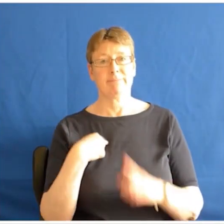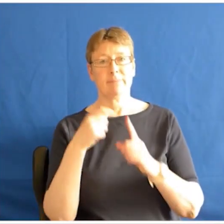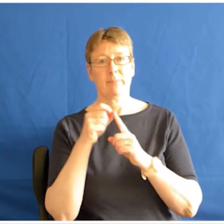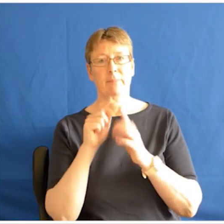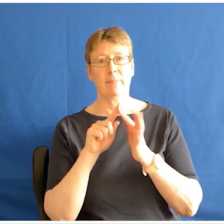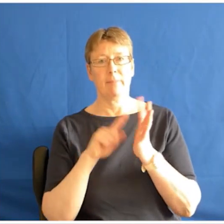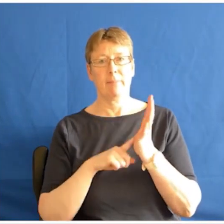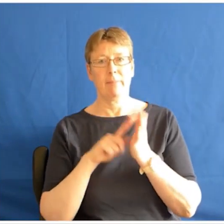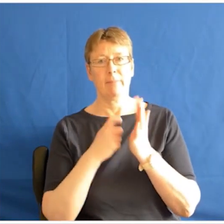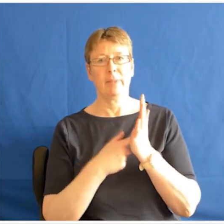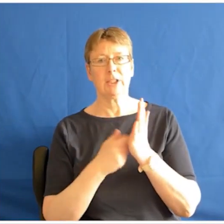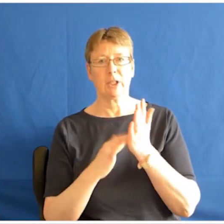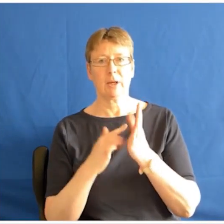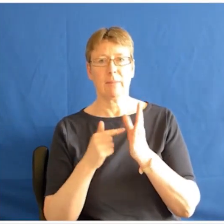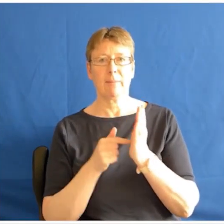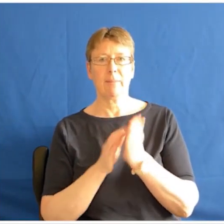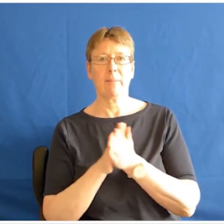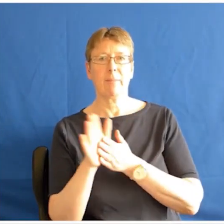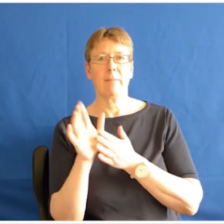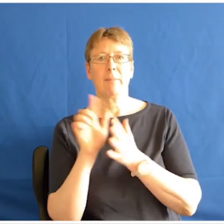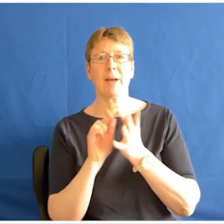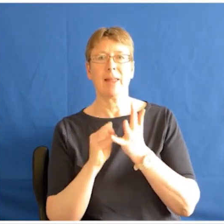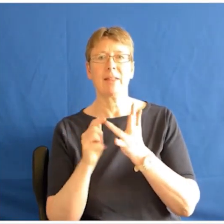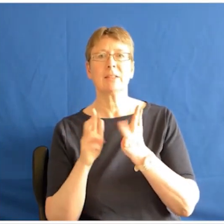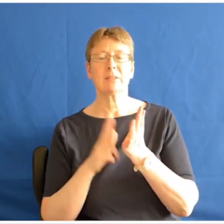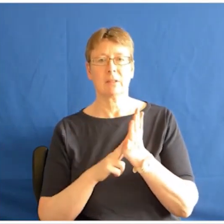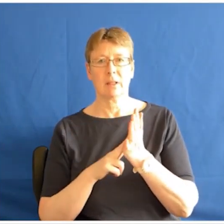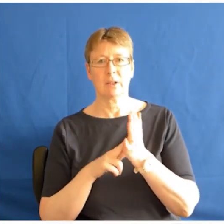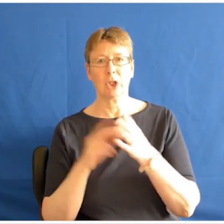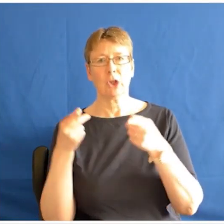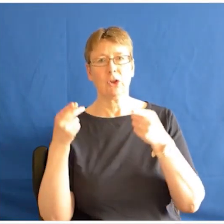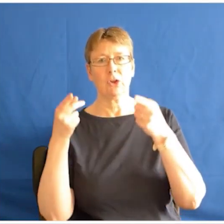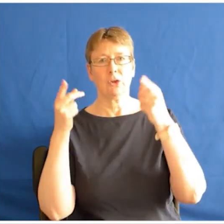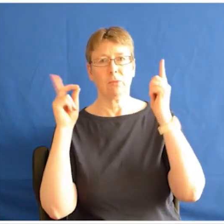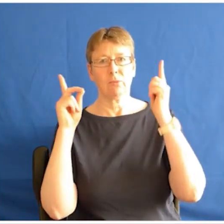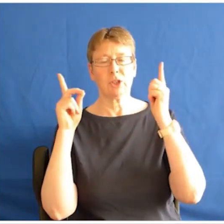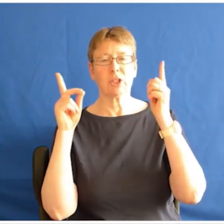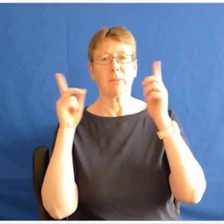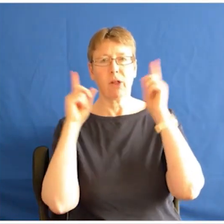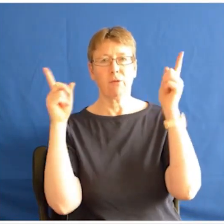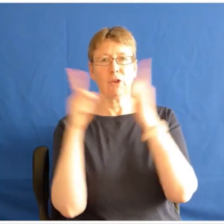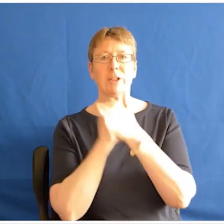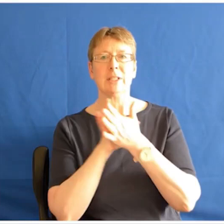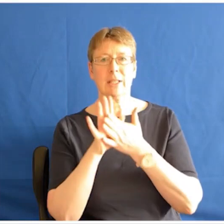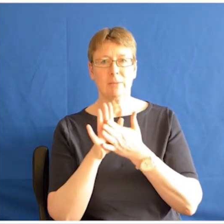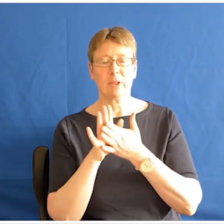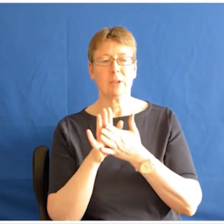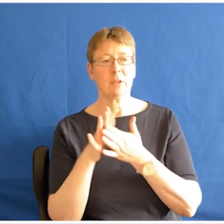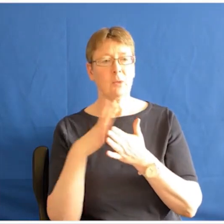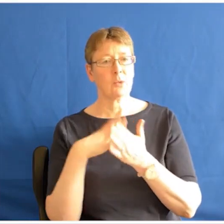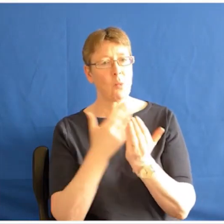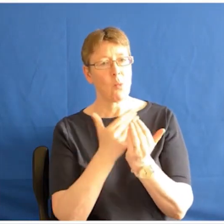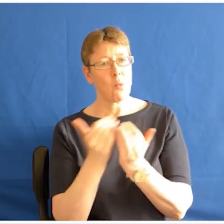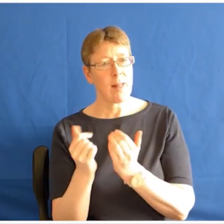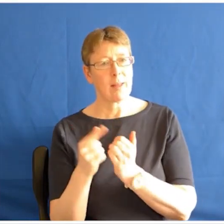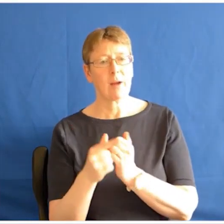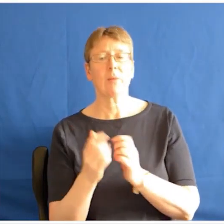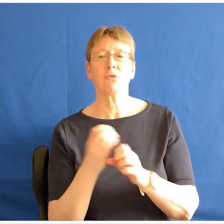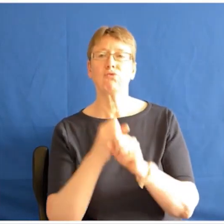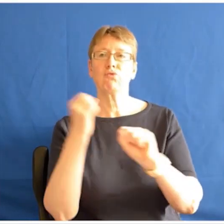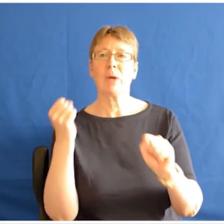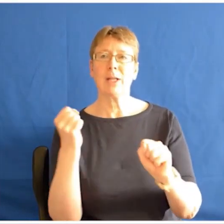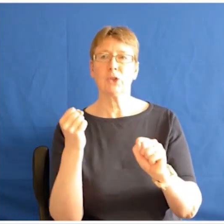Hi, I'm Peter Matheson, the Principal of the University of Edinburgh, and I'd like to extend a very warm welcome to our graduands and to their loved ones joining us